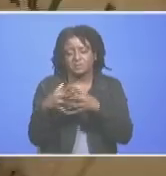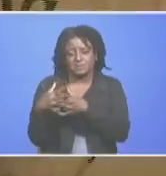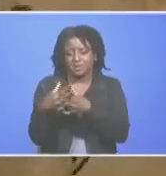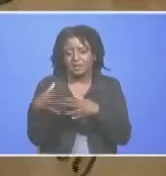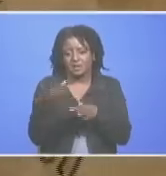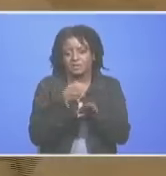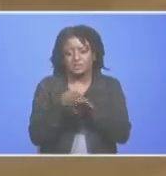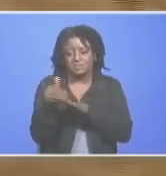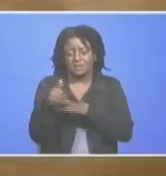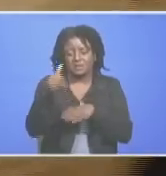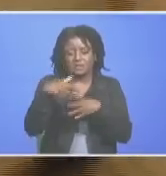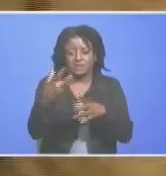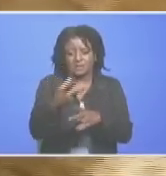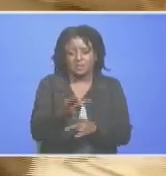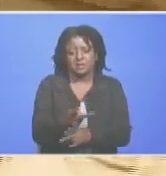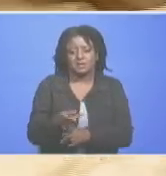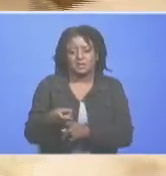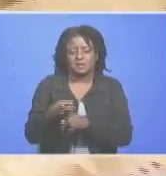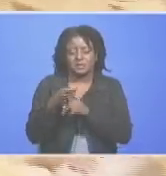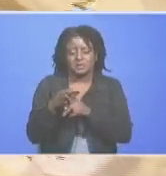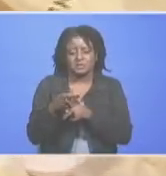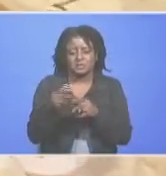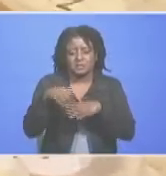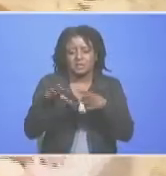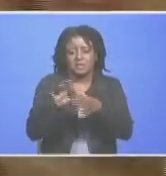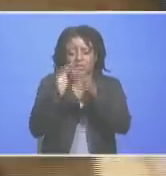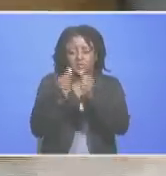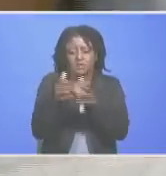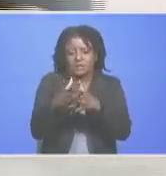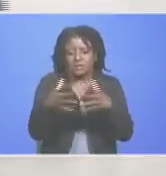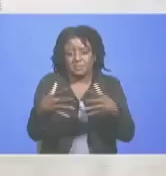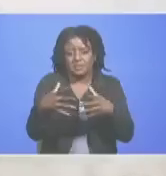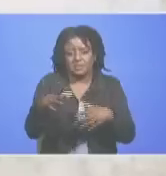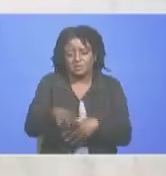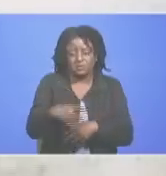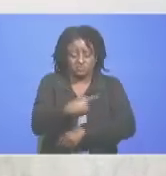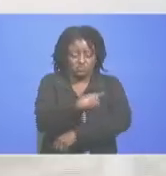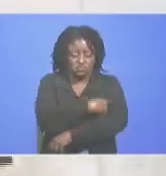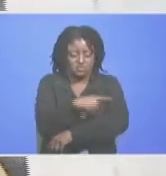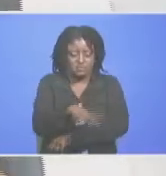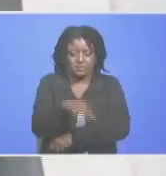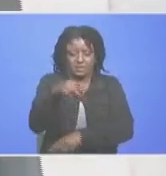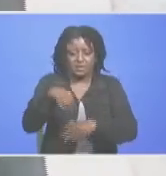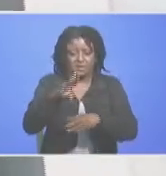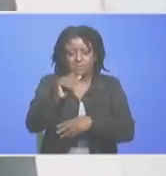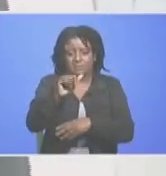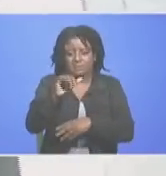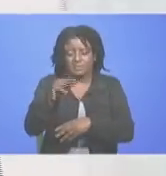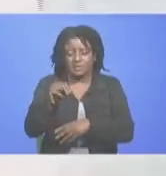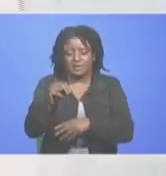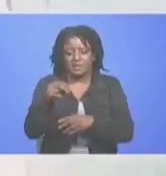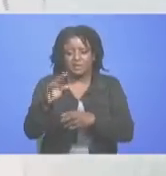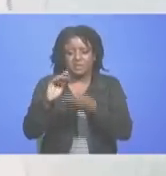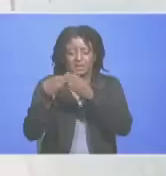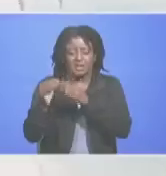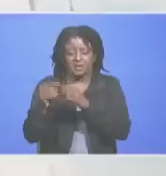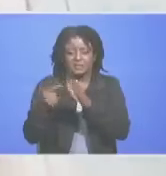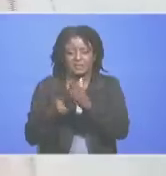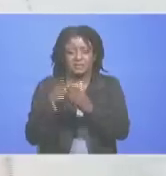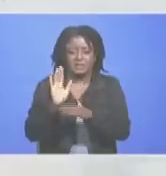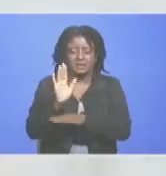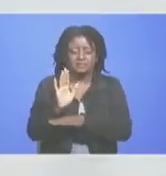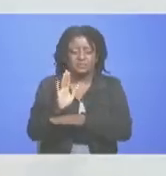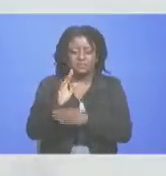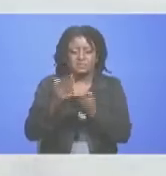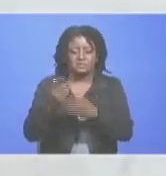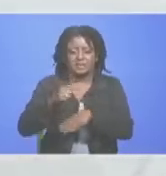Jamaicans, are in custody in connection with a big drug bust in the Baintown area this afternoon. Police made the discovery sometime after 3